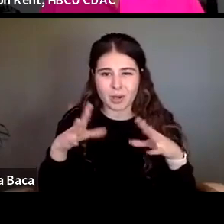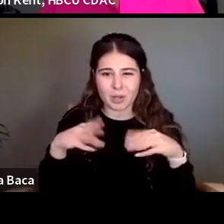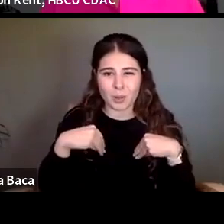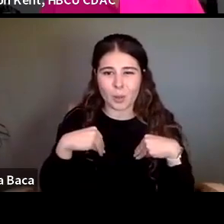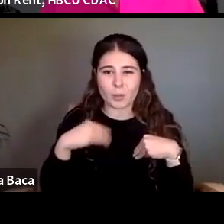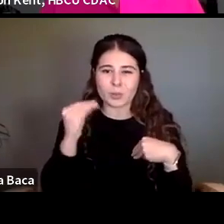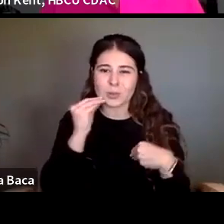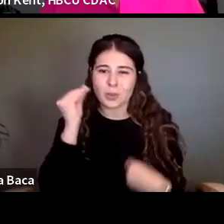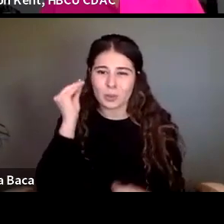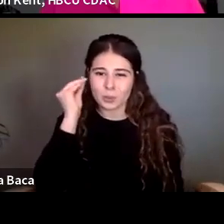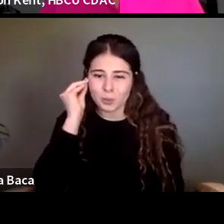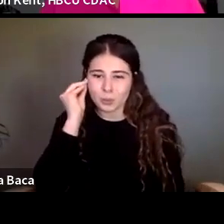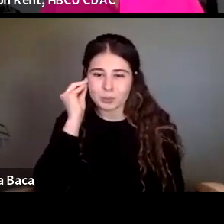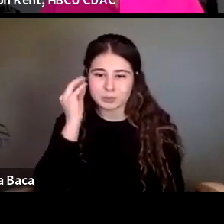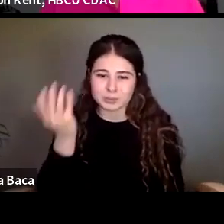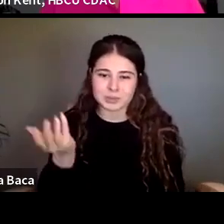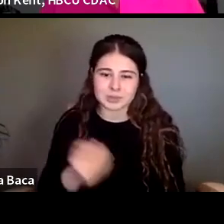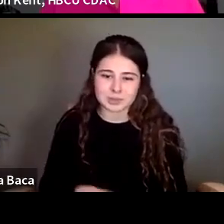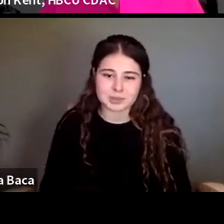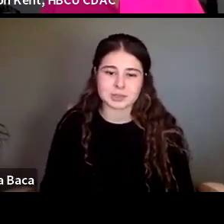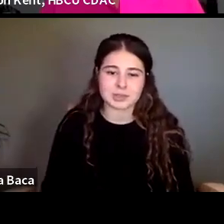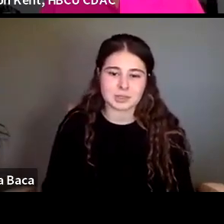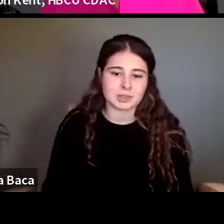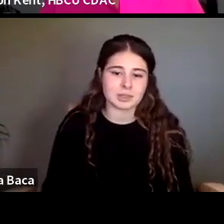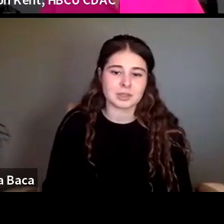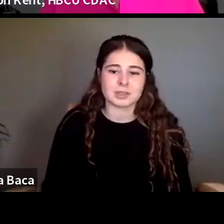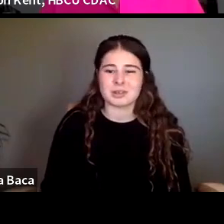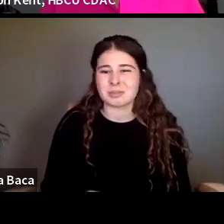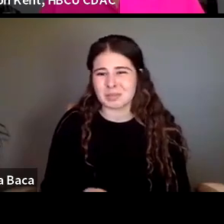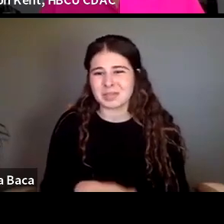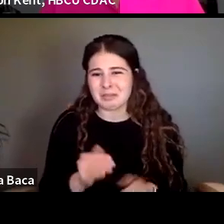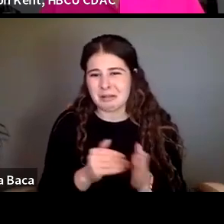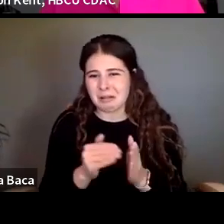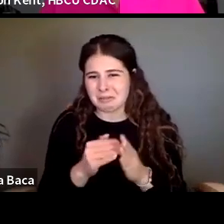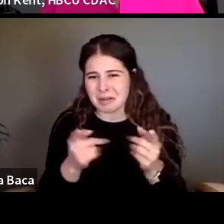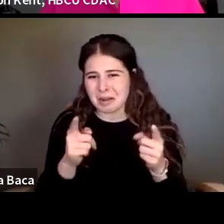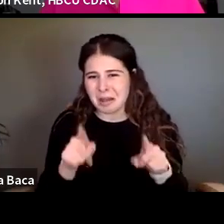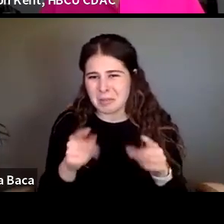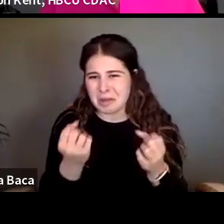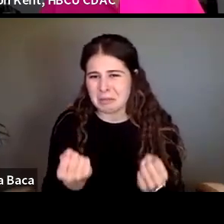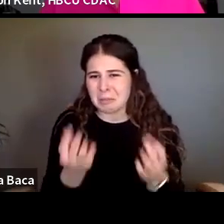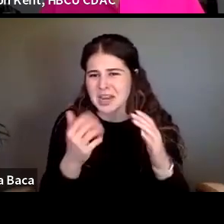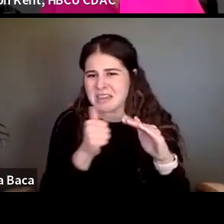communities. And there are tons of hidden fees and